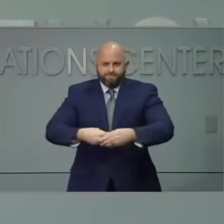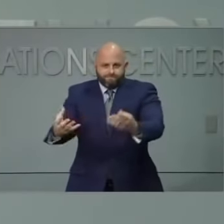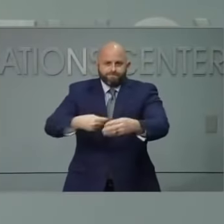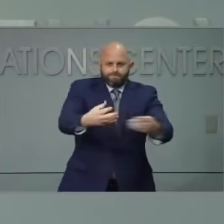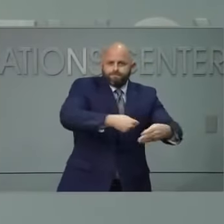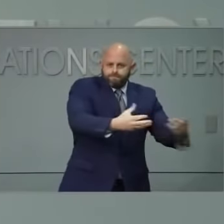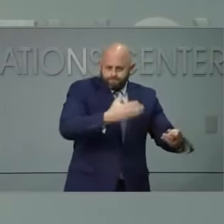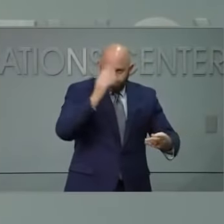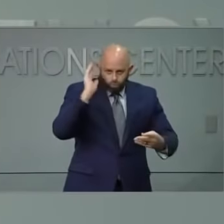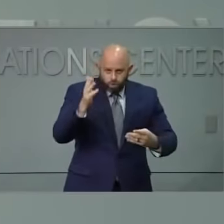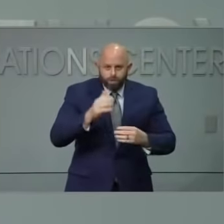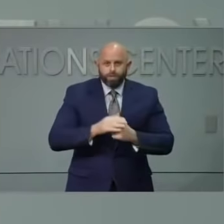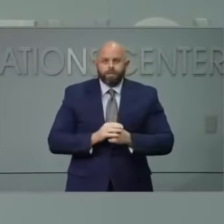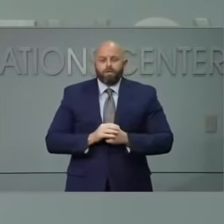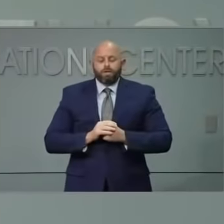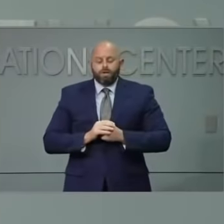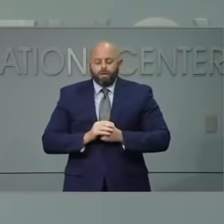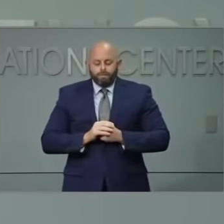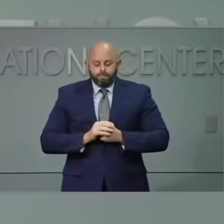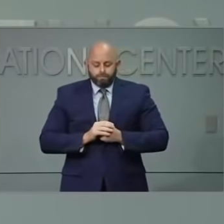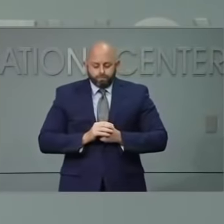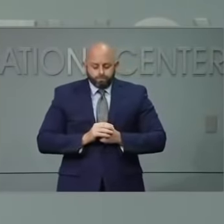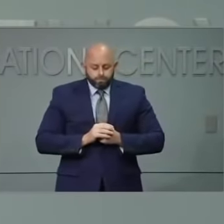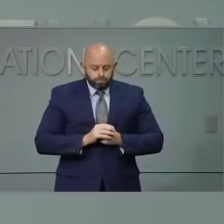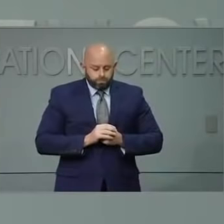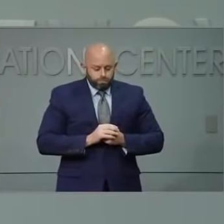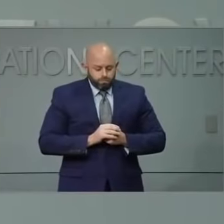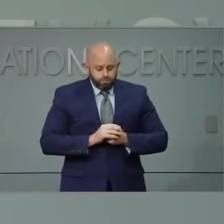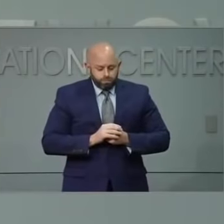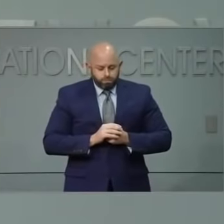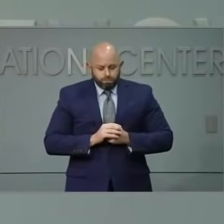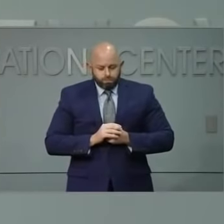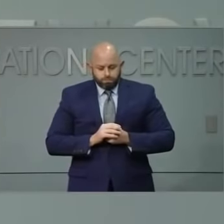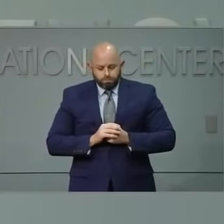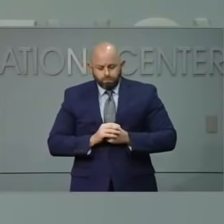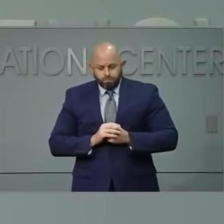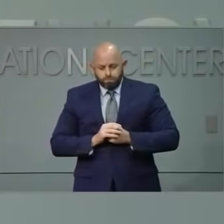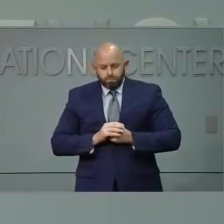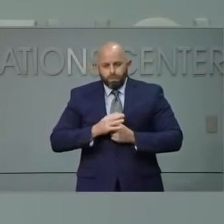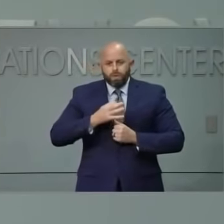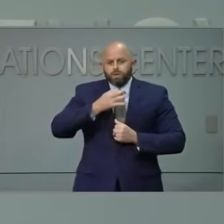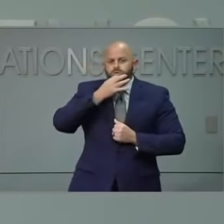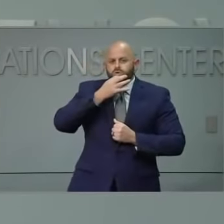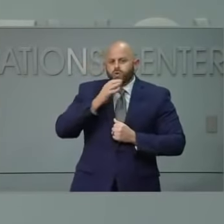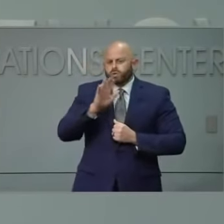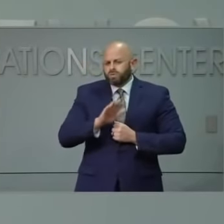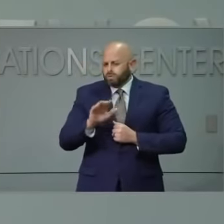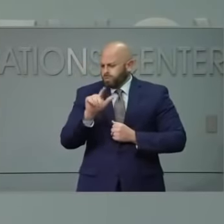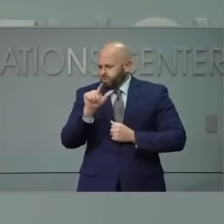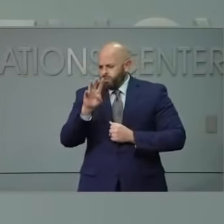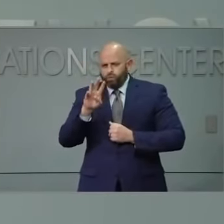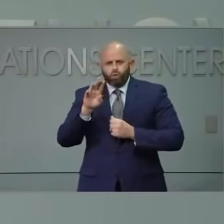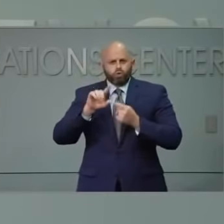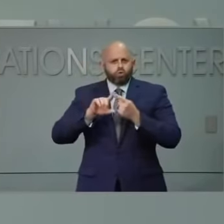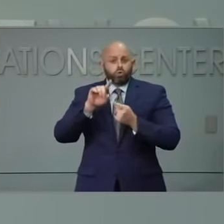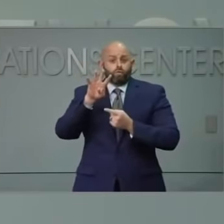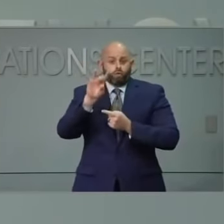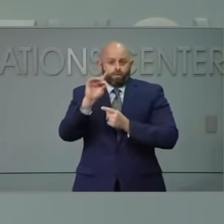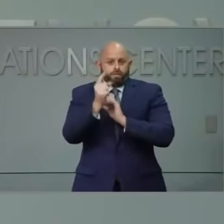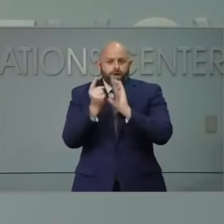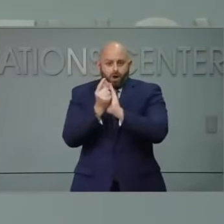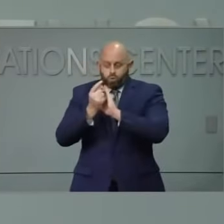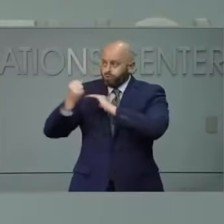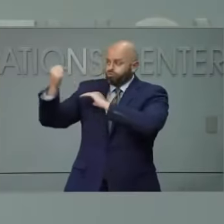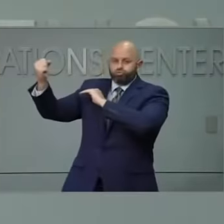Within 24 to 48 hours, we believe we will get the vaccine directly shipped from the federal government and